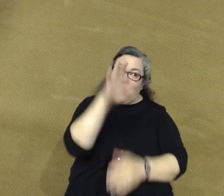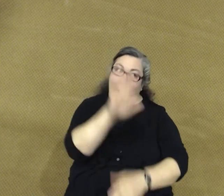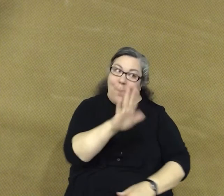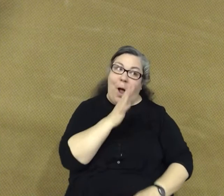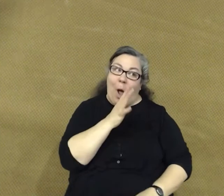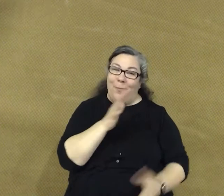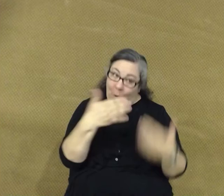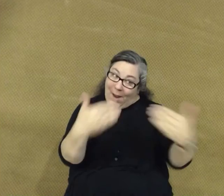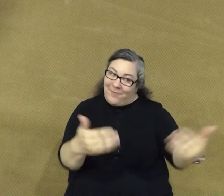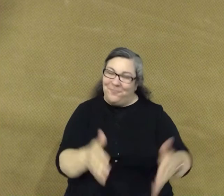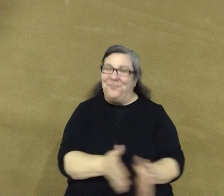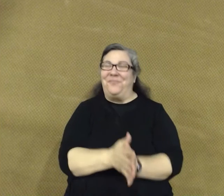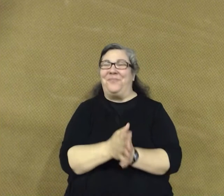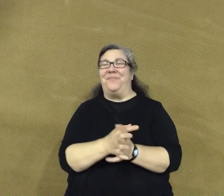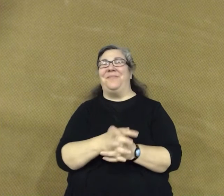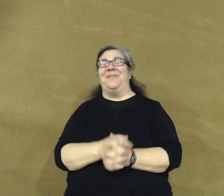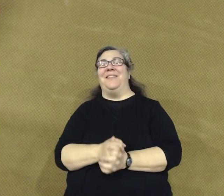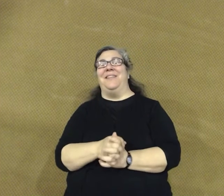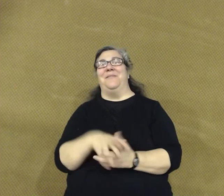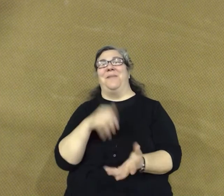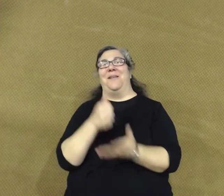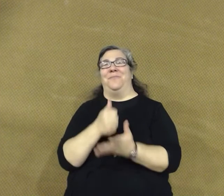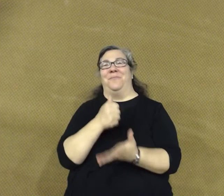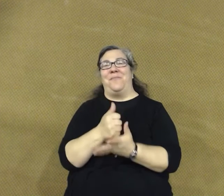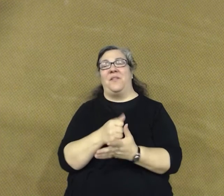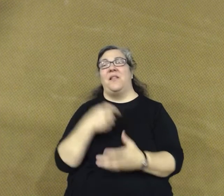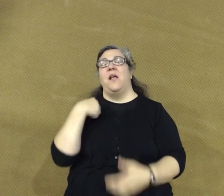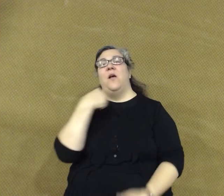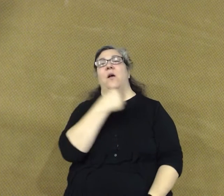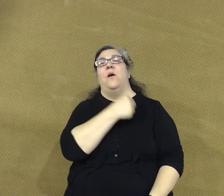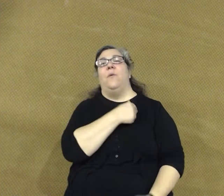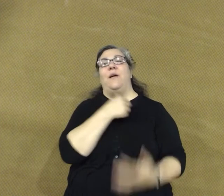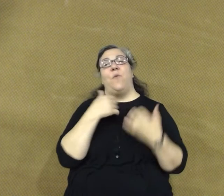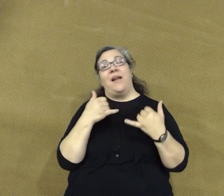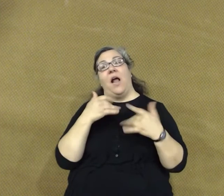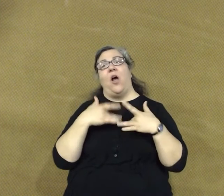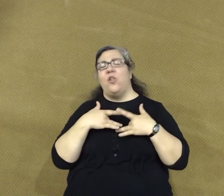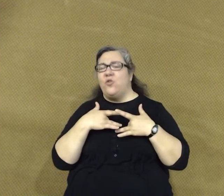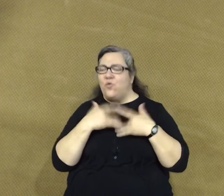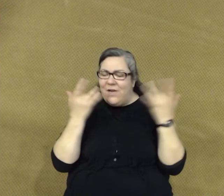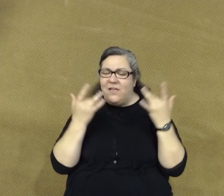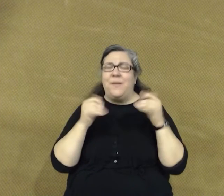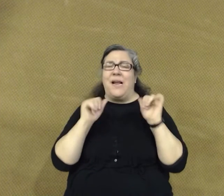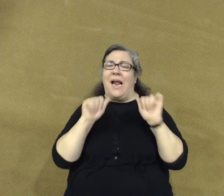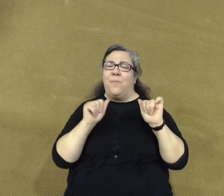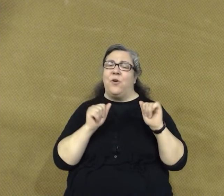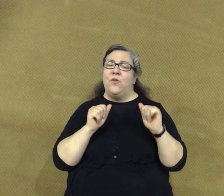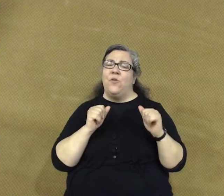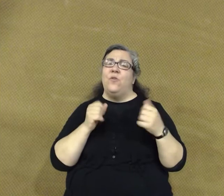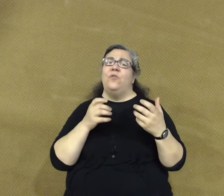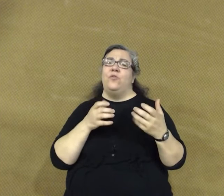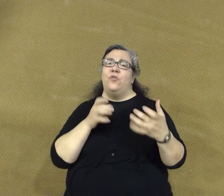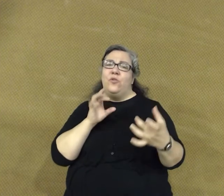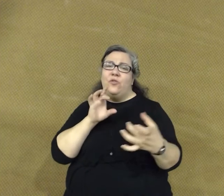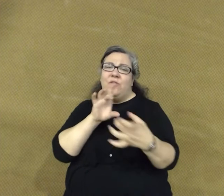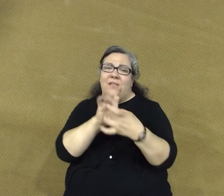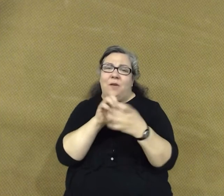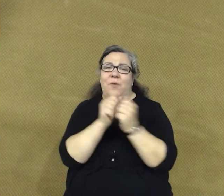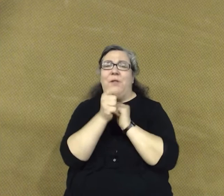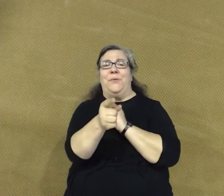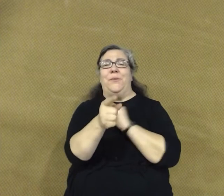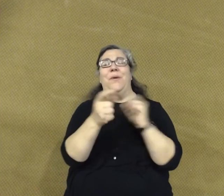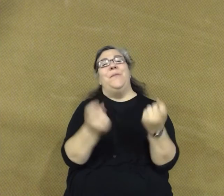mama. Amen. And we are delighted to be able to come to you today, and